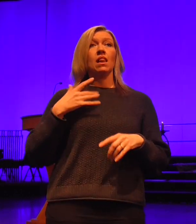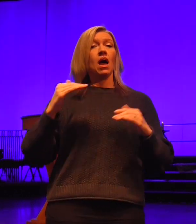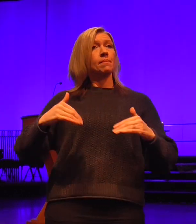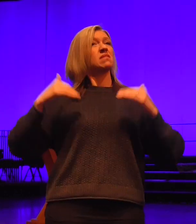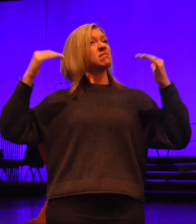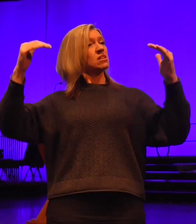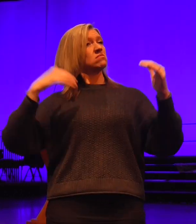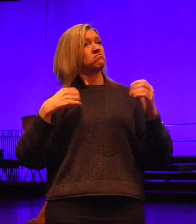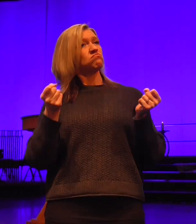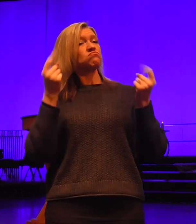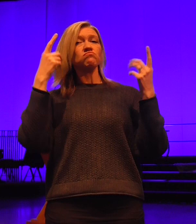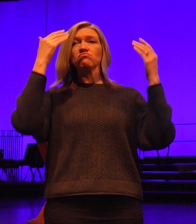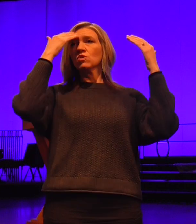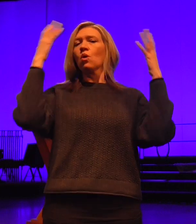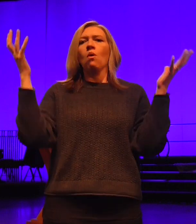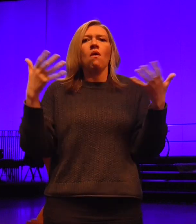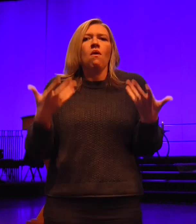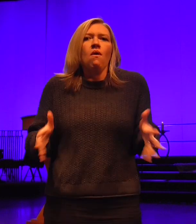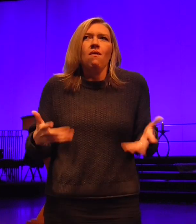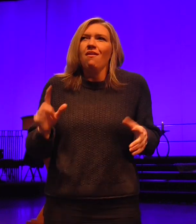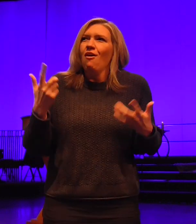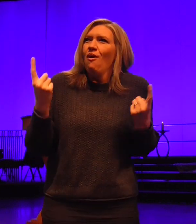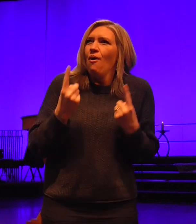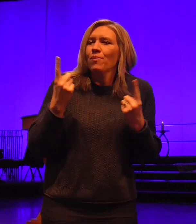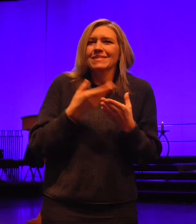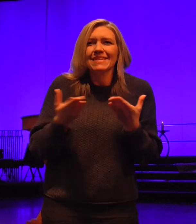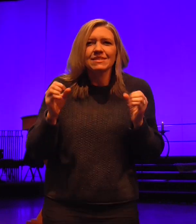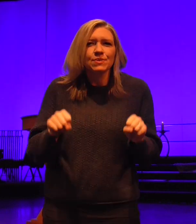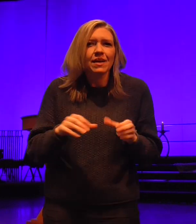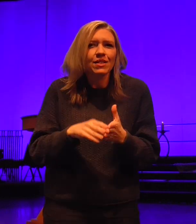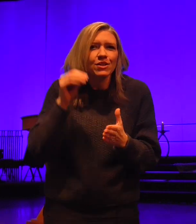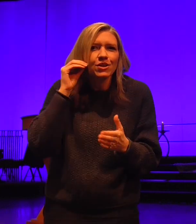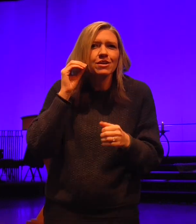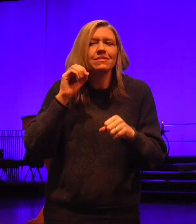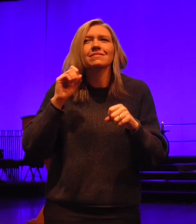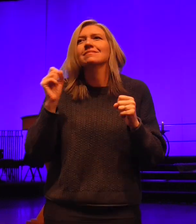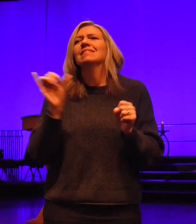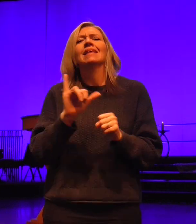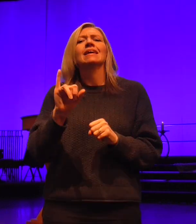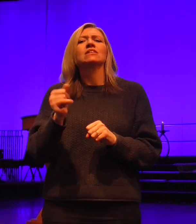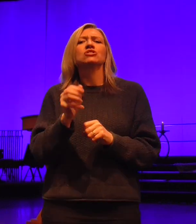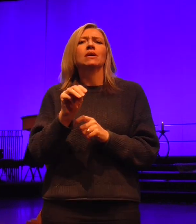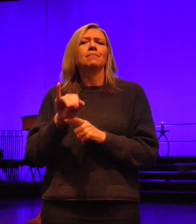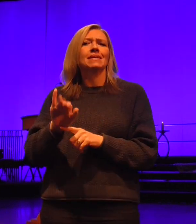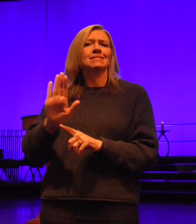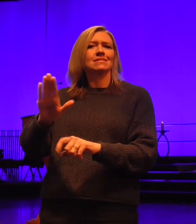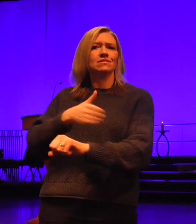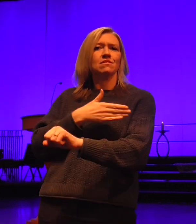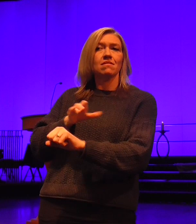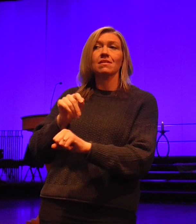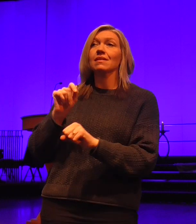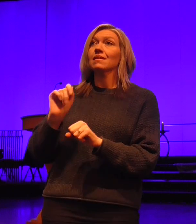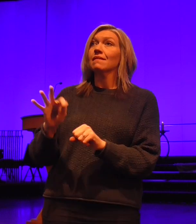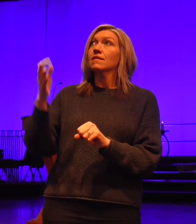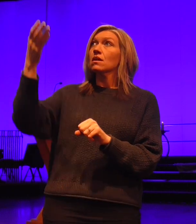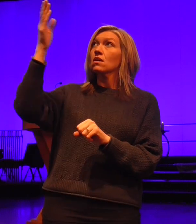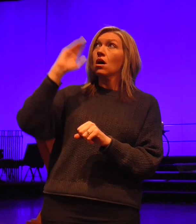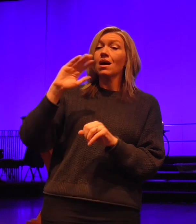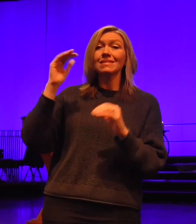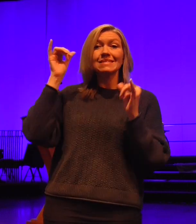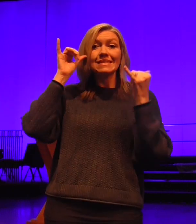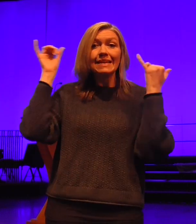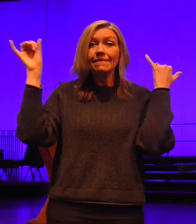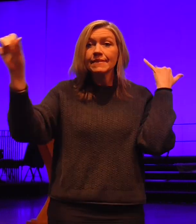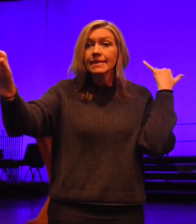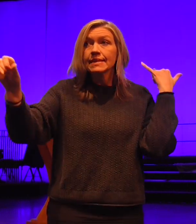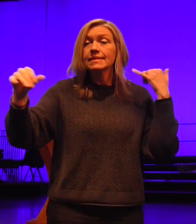there's always things to learn. There's always a deeper place to go. Just like Jamie's song, if God is infinite, it's an infinite presence.